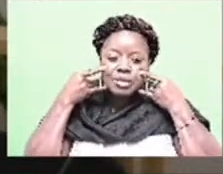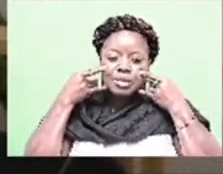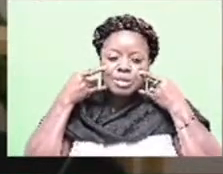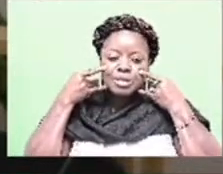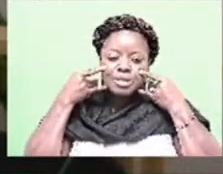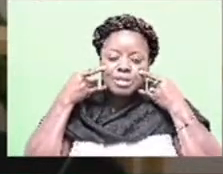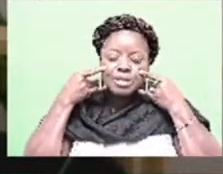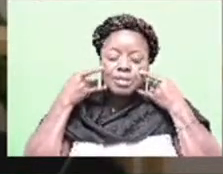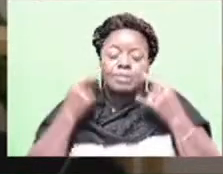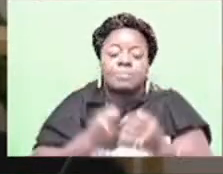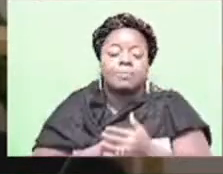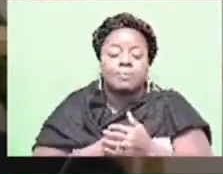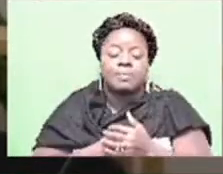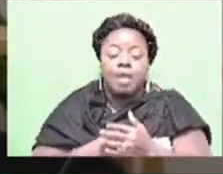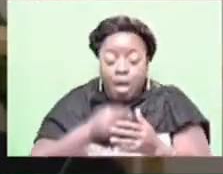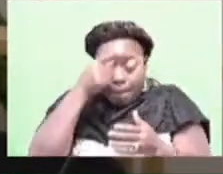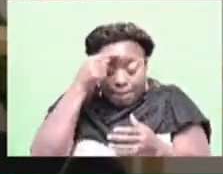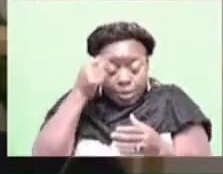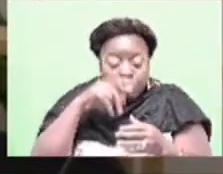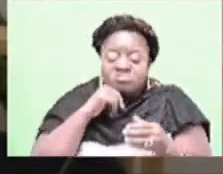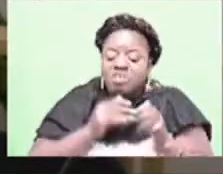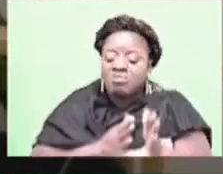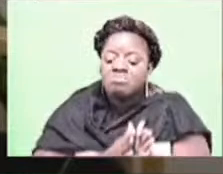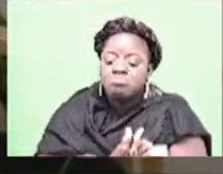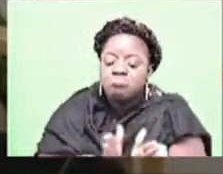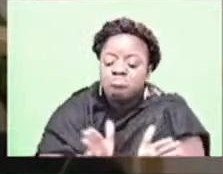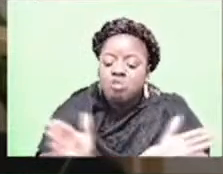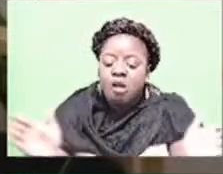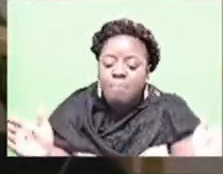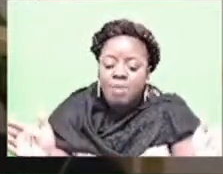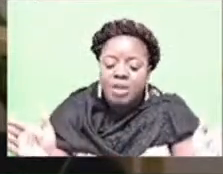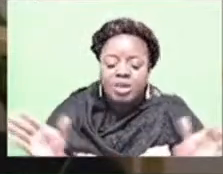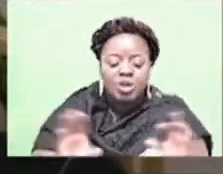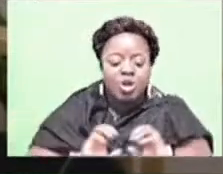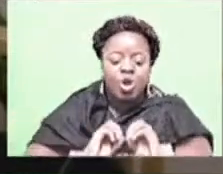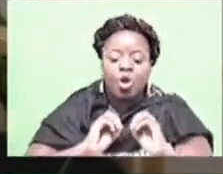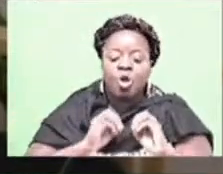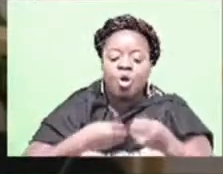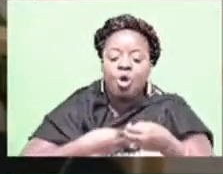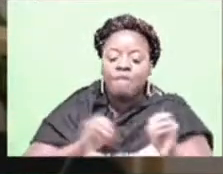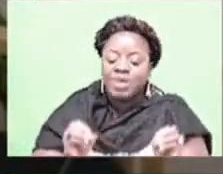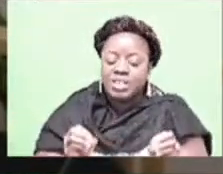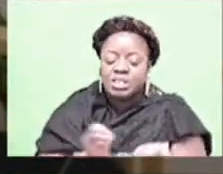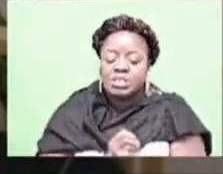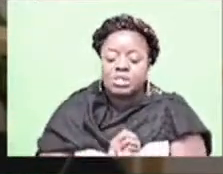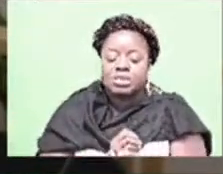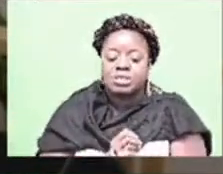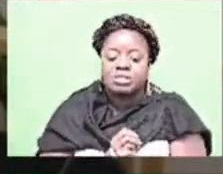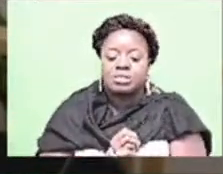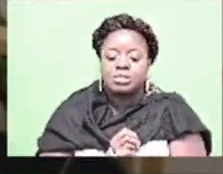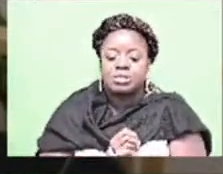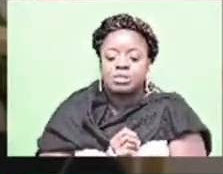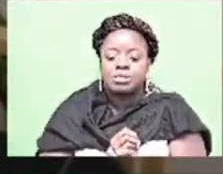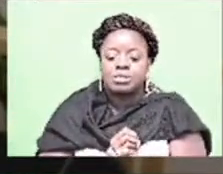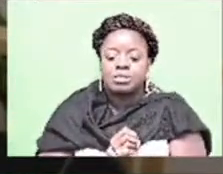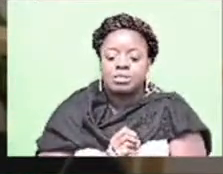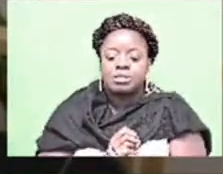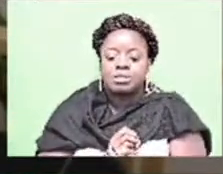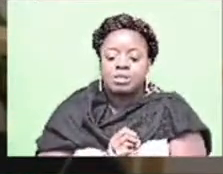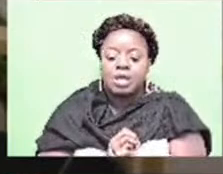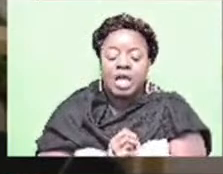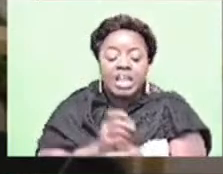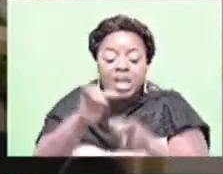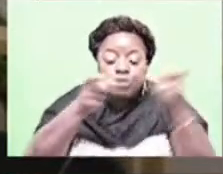of a public space, that meaning a public or government office, and they have the jurisdiction over their private